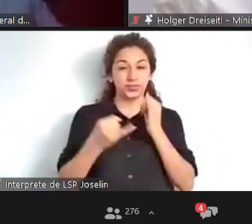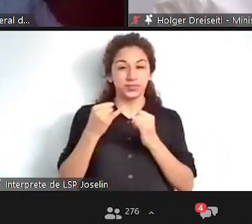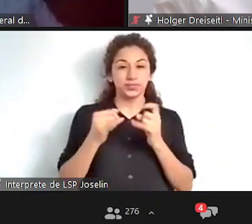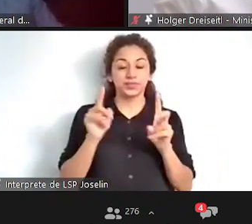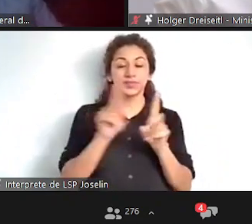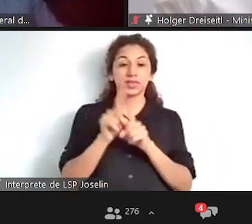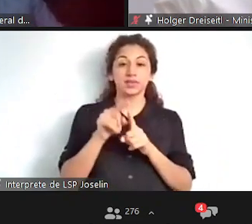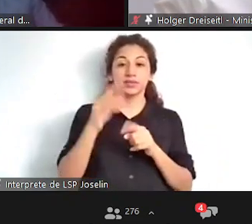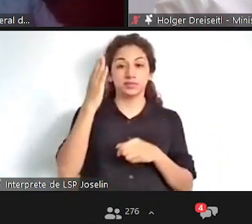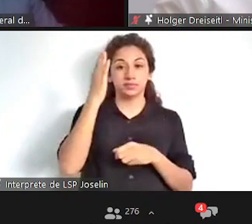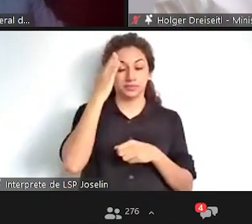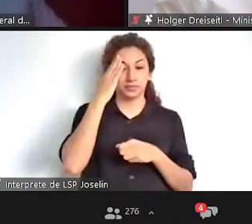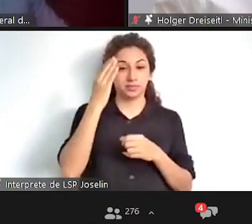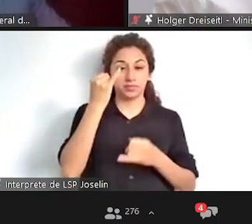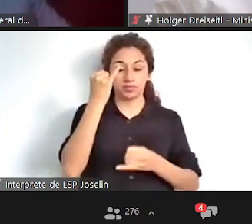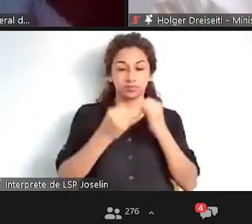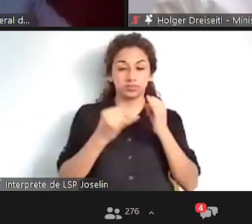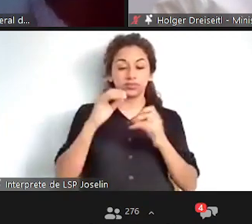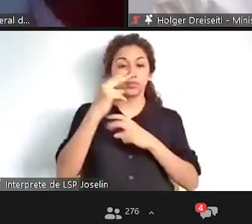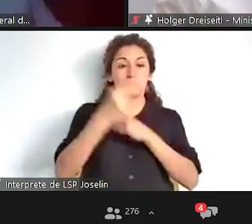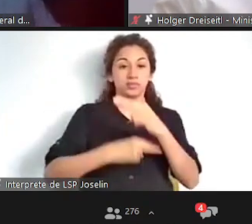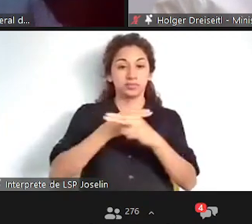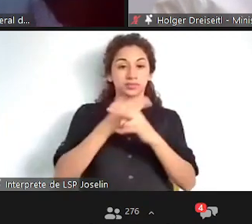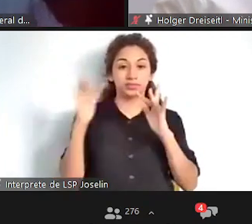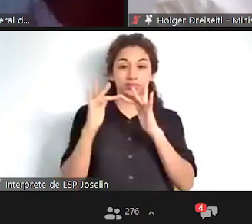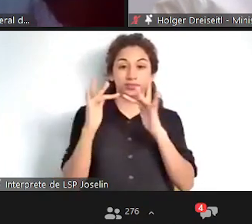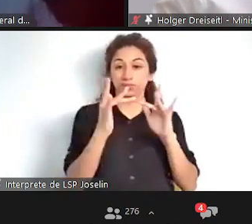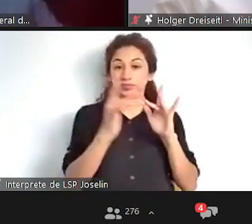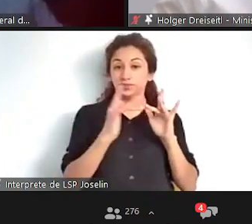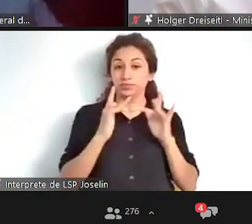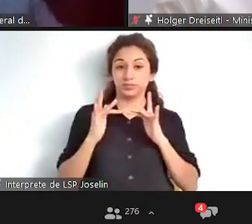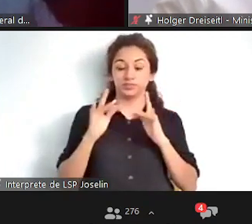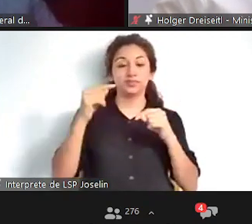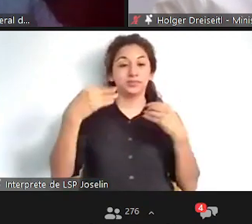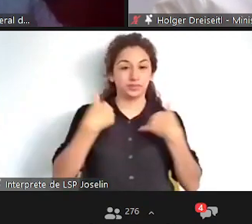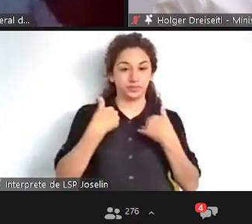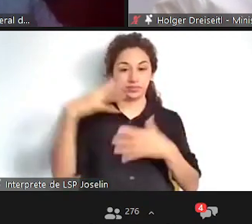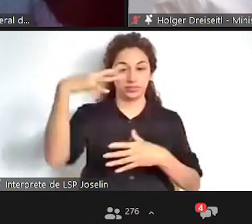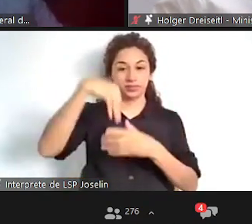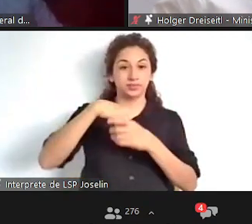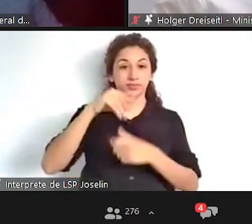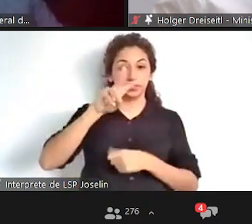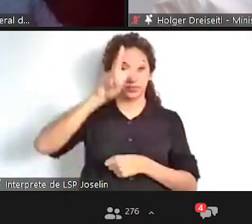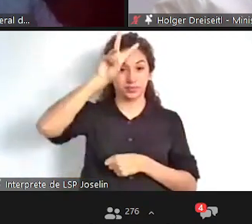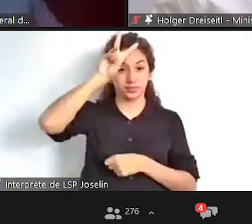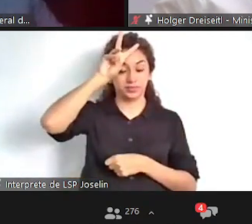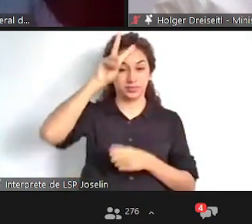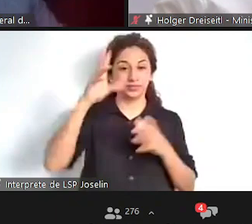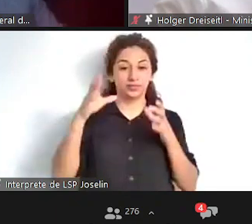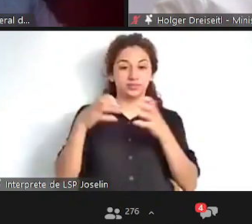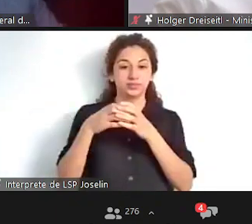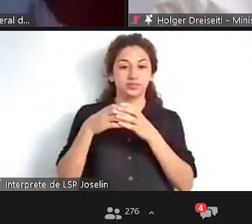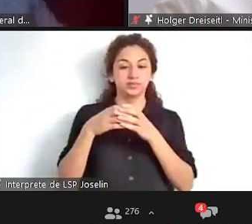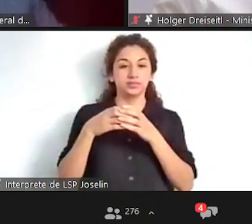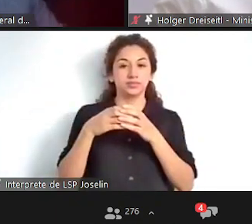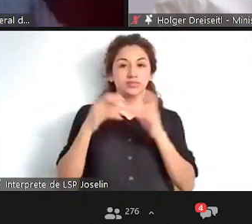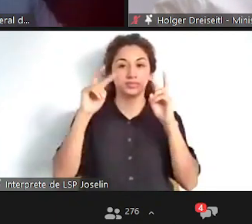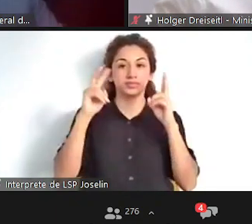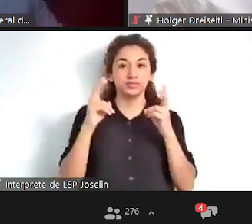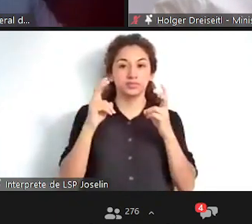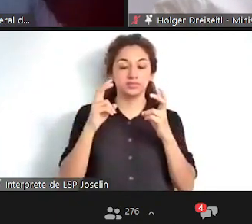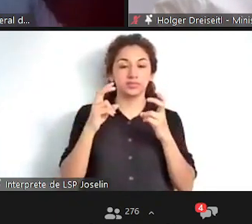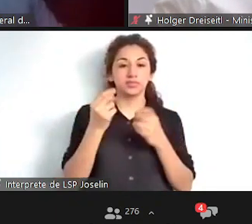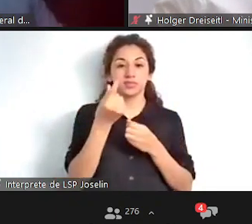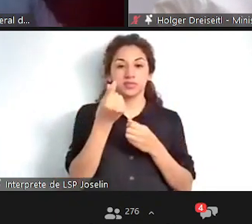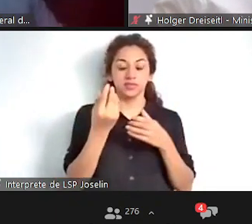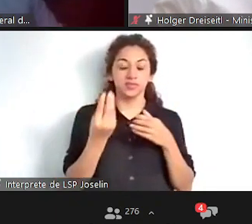and this also talks about the advantages of the national contact point that is located in peru specifically the agency